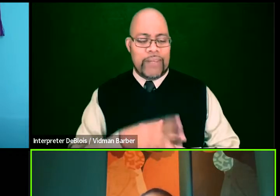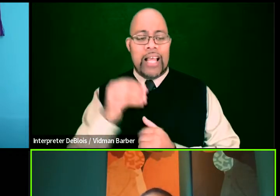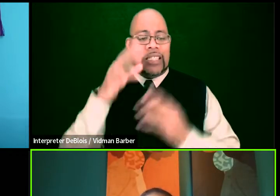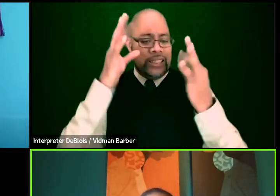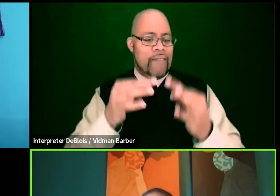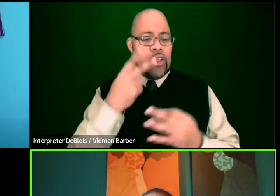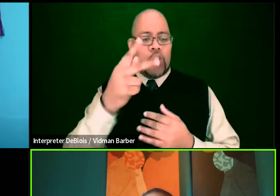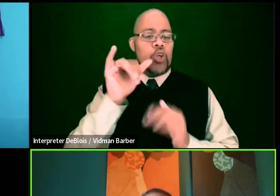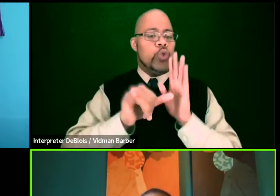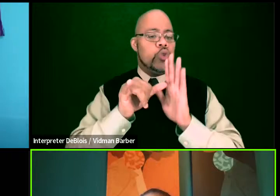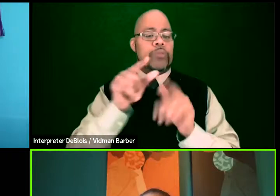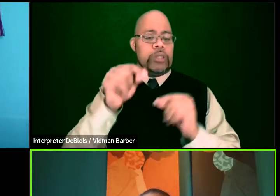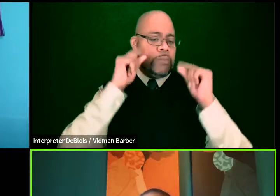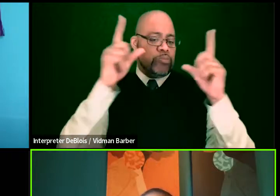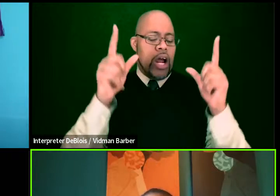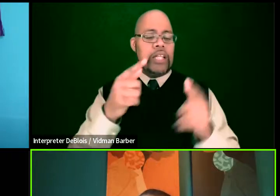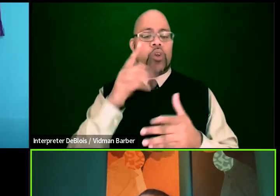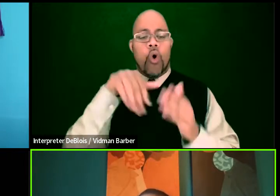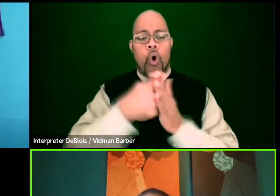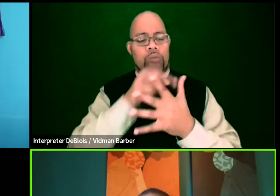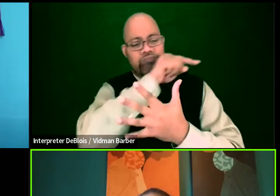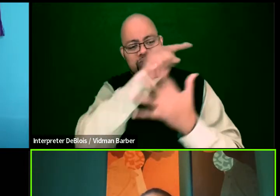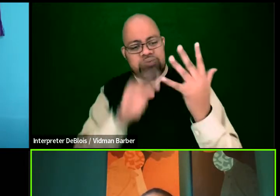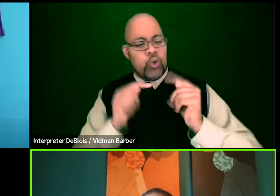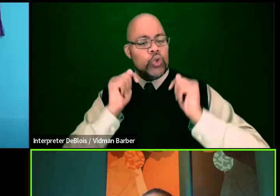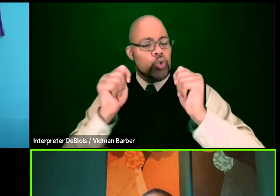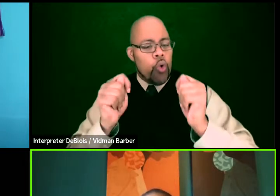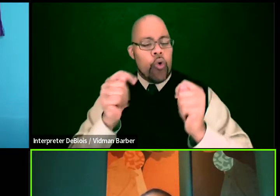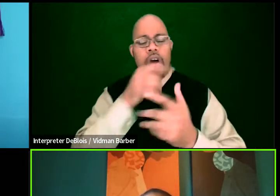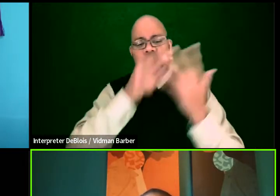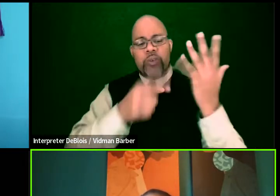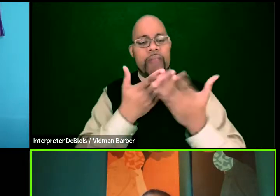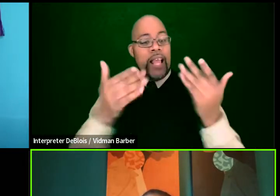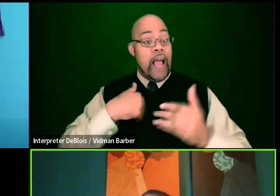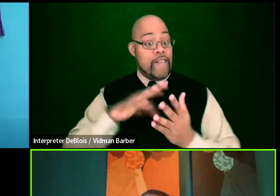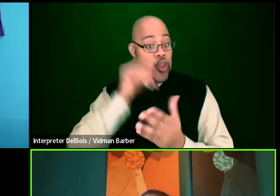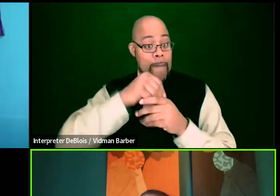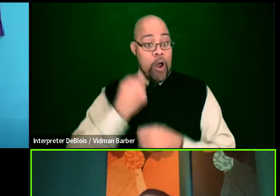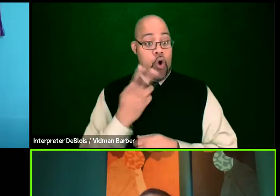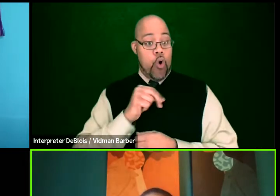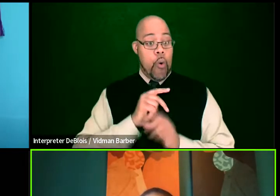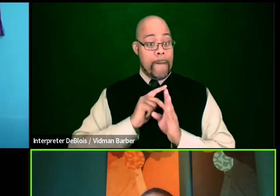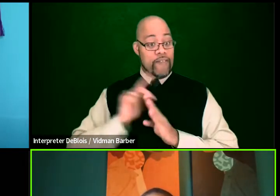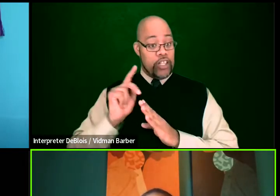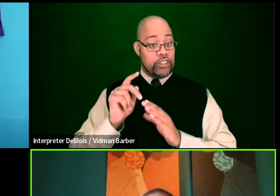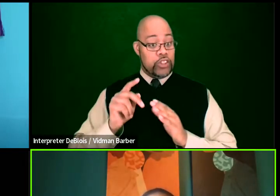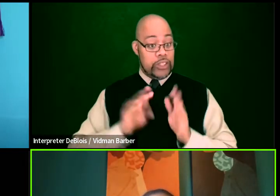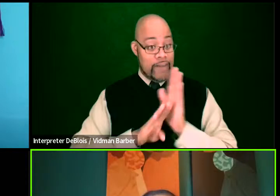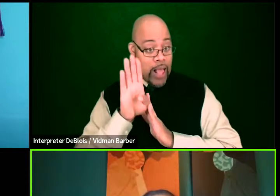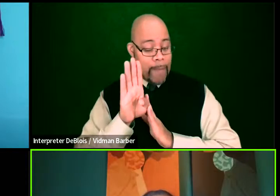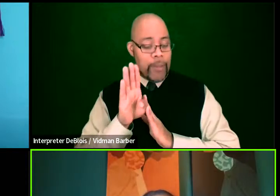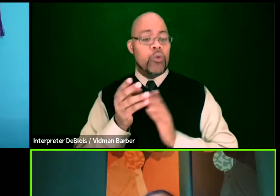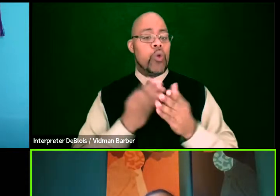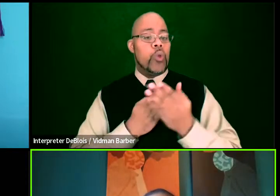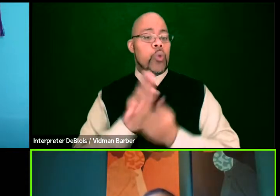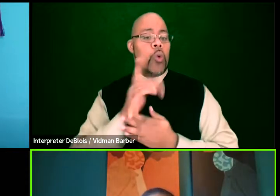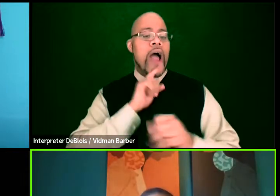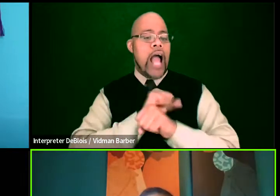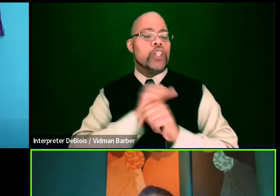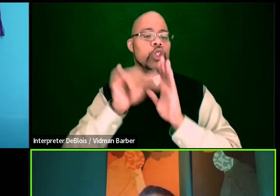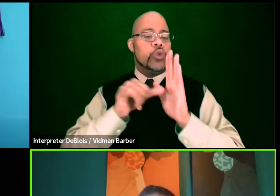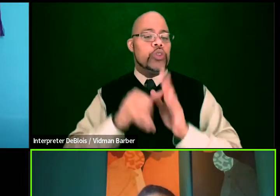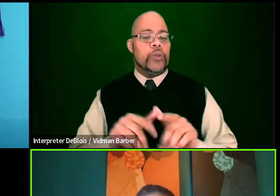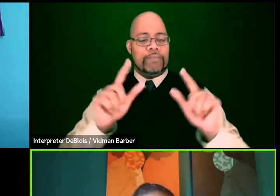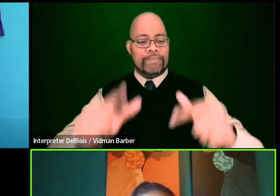look at YouTube. You'll be surprised at all of the tutorials. A lot of the things that I've learned in my own professional development has been actually from